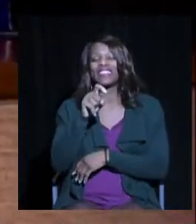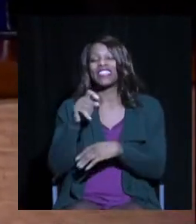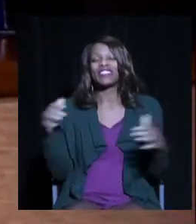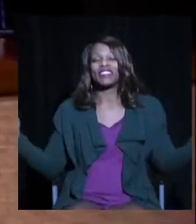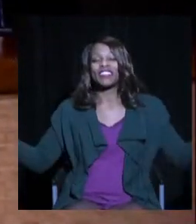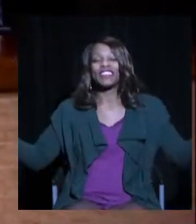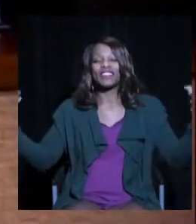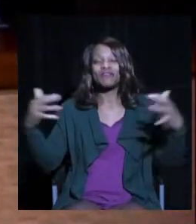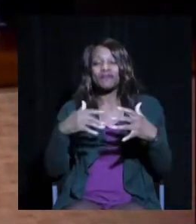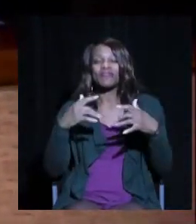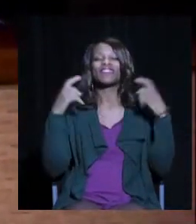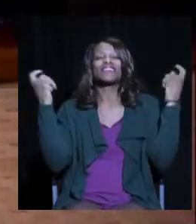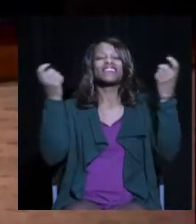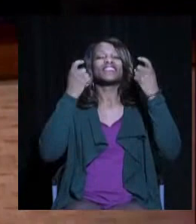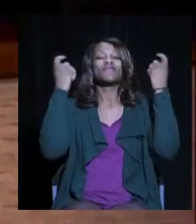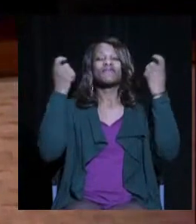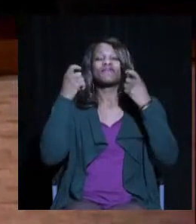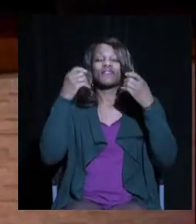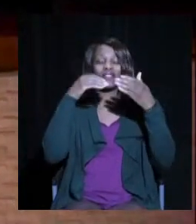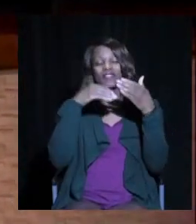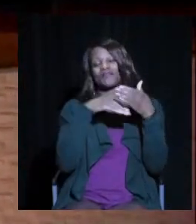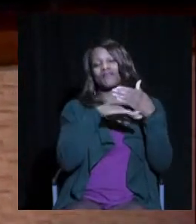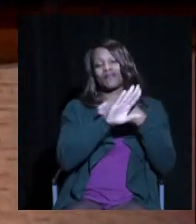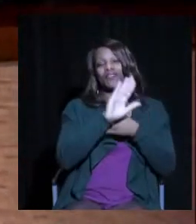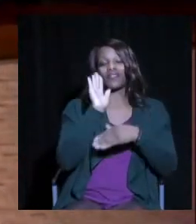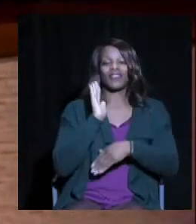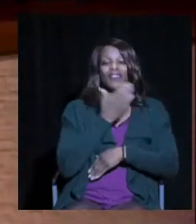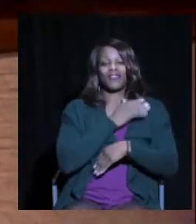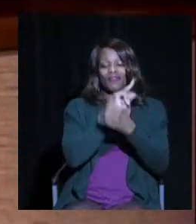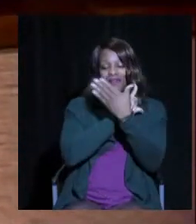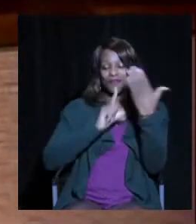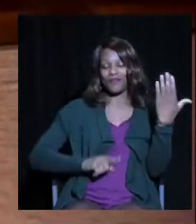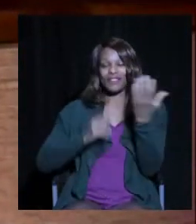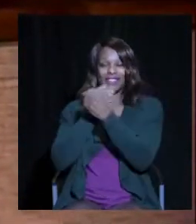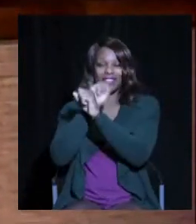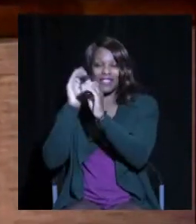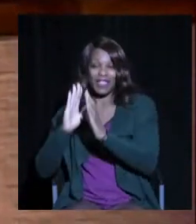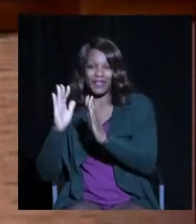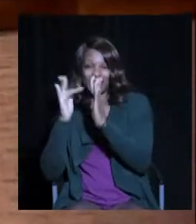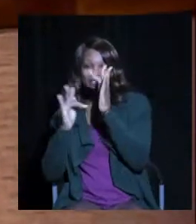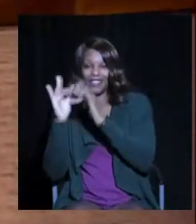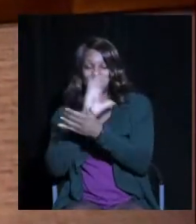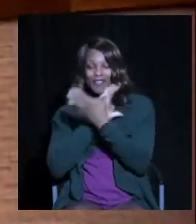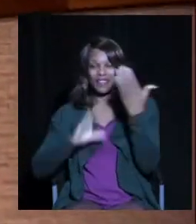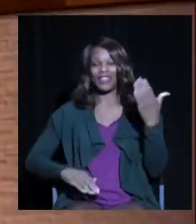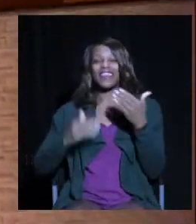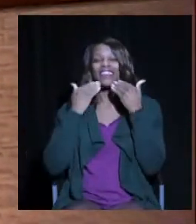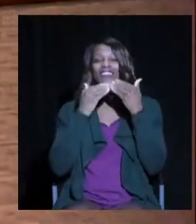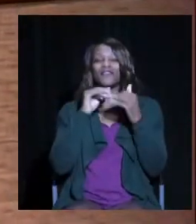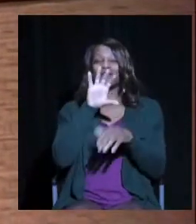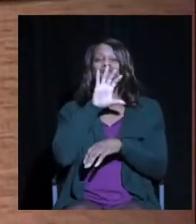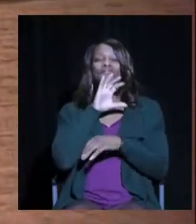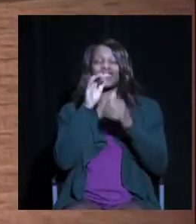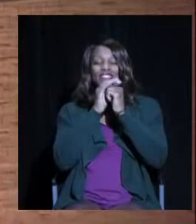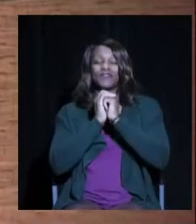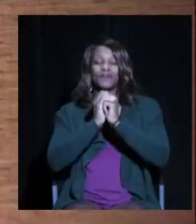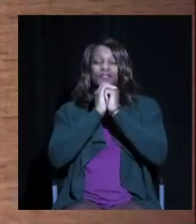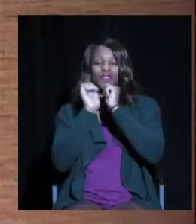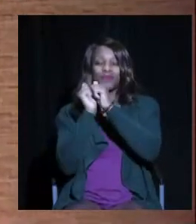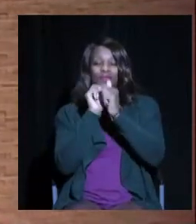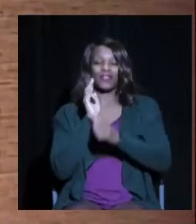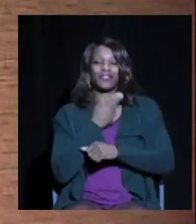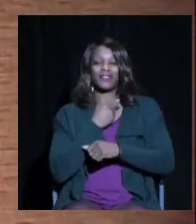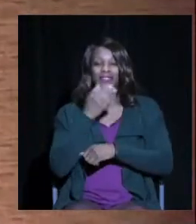Let's begin celebrating the birth of our Lord and Savior, Jesus Christ. Thank you again for tuning in and worshiping with us today.